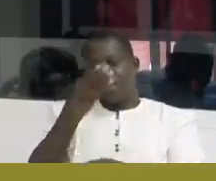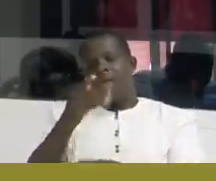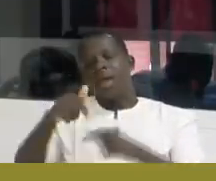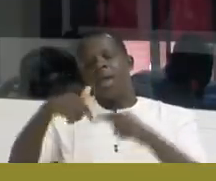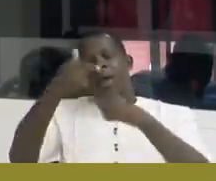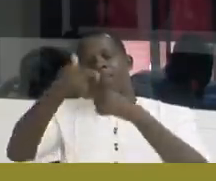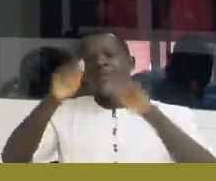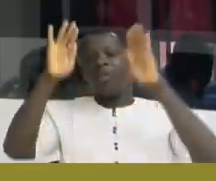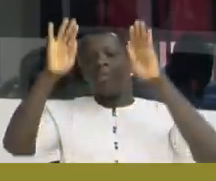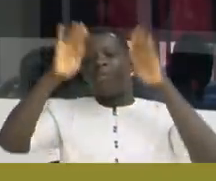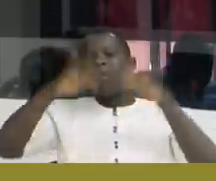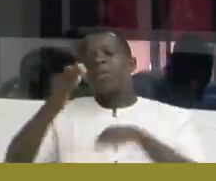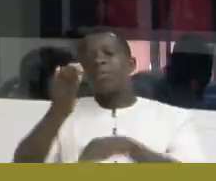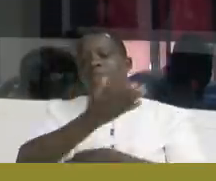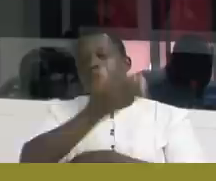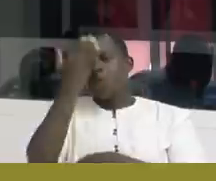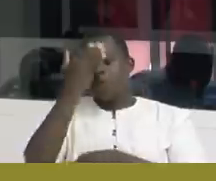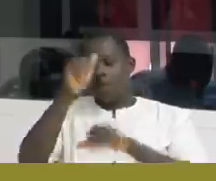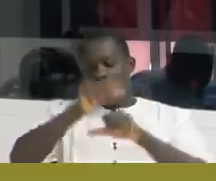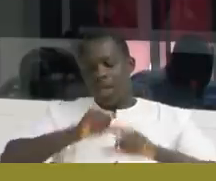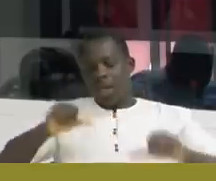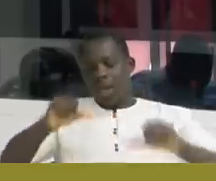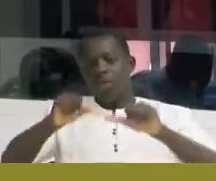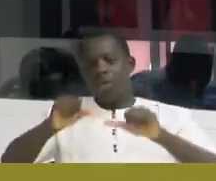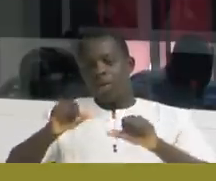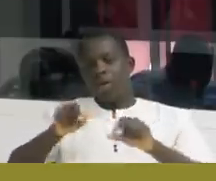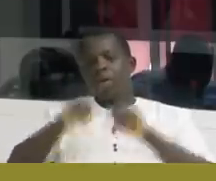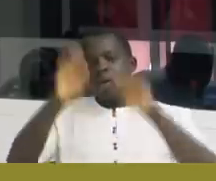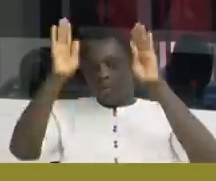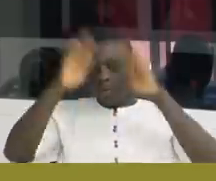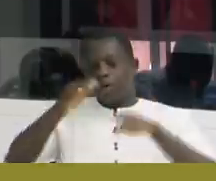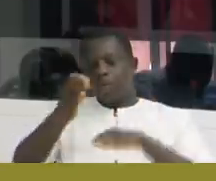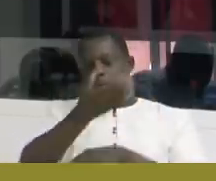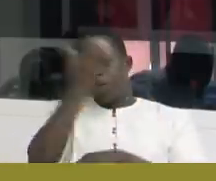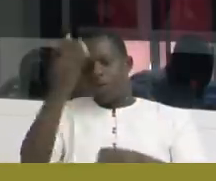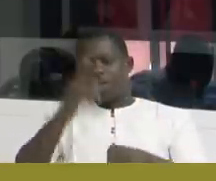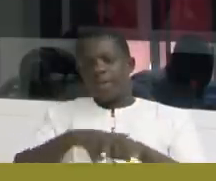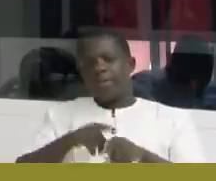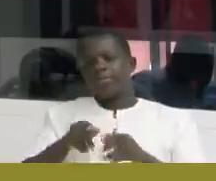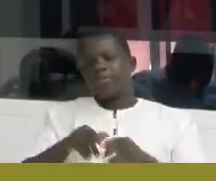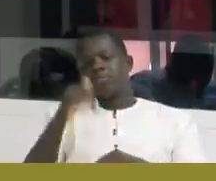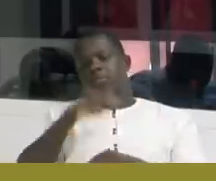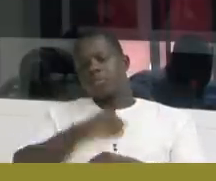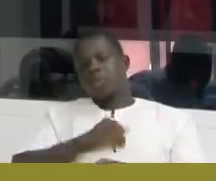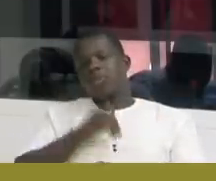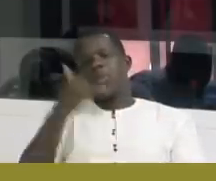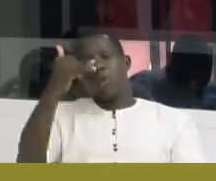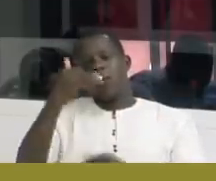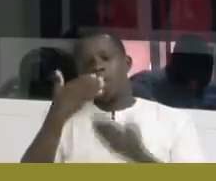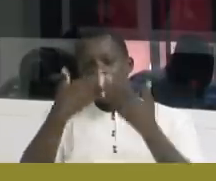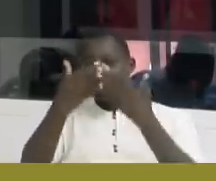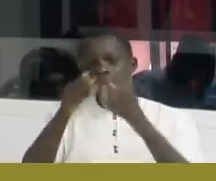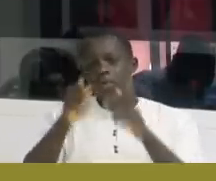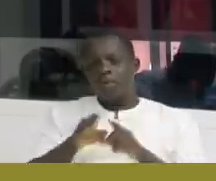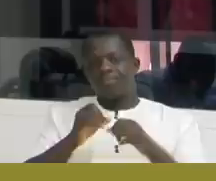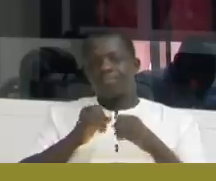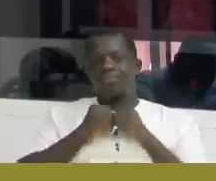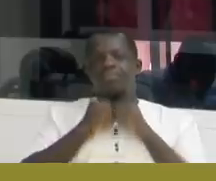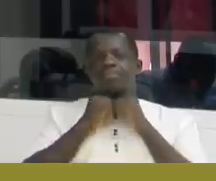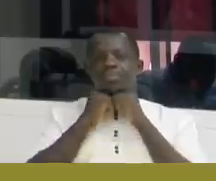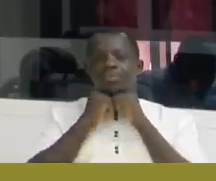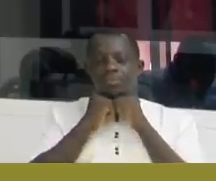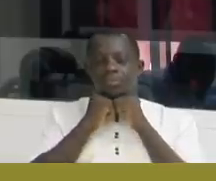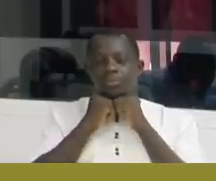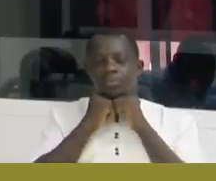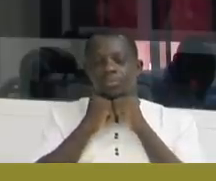Fajr, around Fajr time, he called and told me that Sana Sabali, should I allow